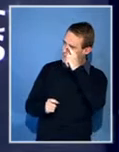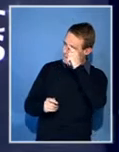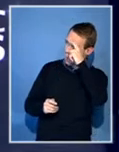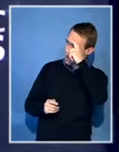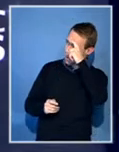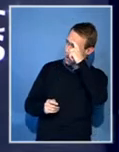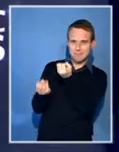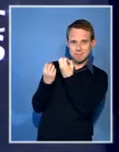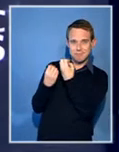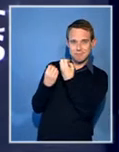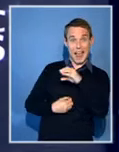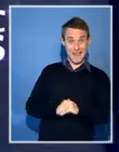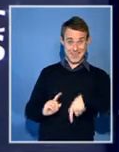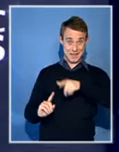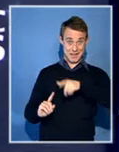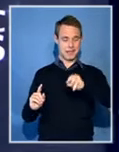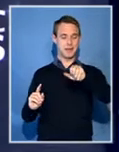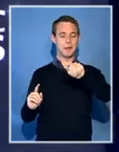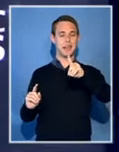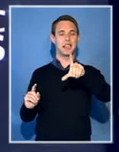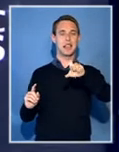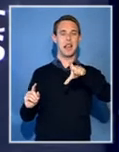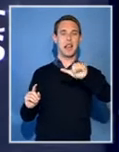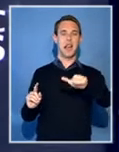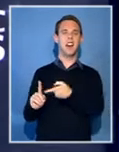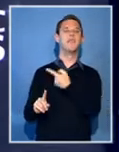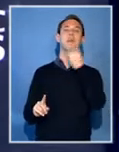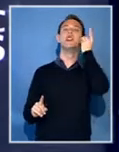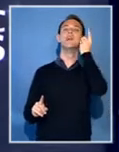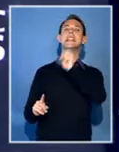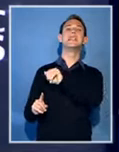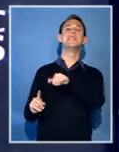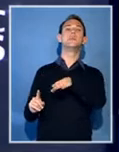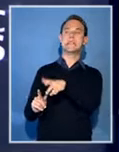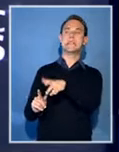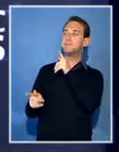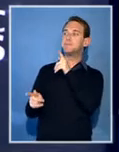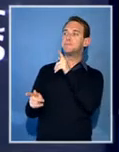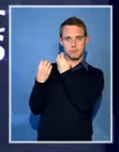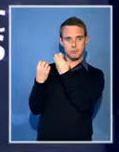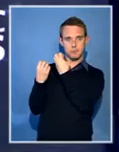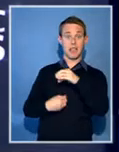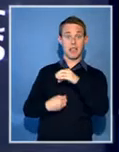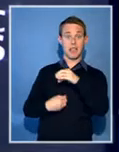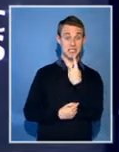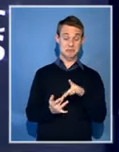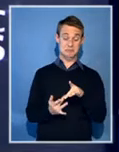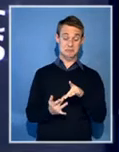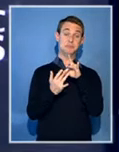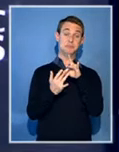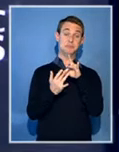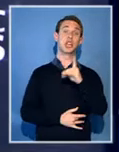a political analyst coming to us live from our Durban studios, saying that KwaZulu-Natal has now become a political hotspot